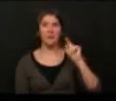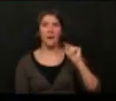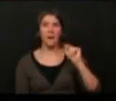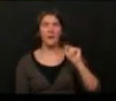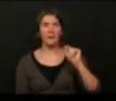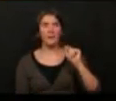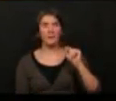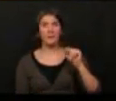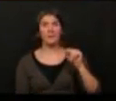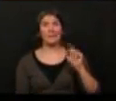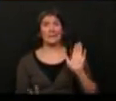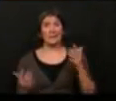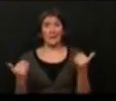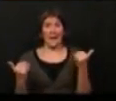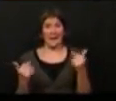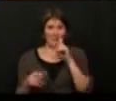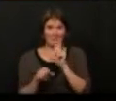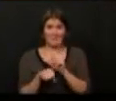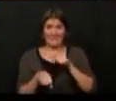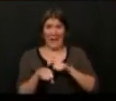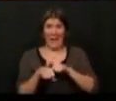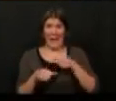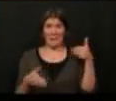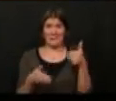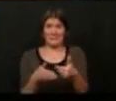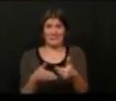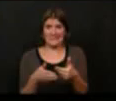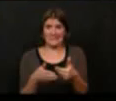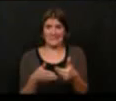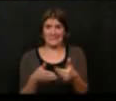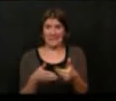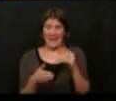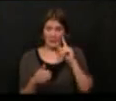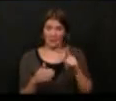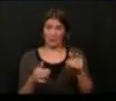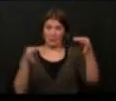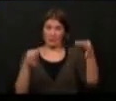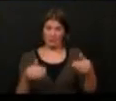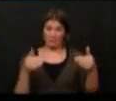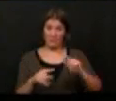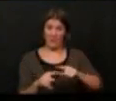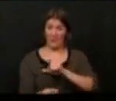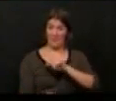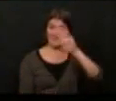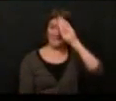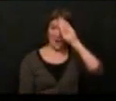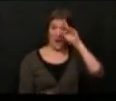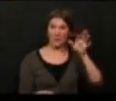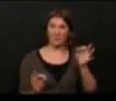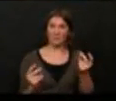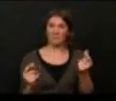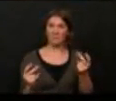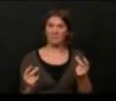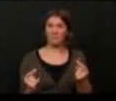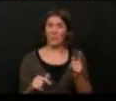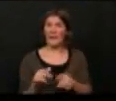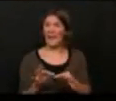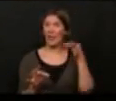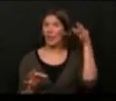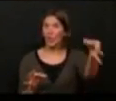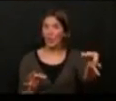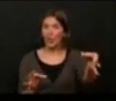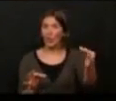you know, we have a short window of time to figure out police fire if we're going to figure it out. And I don't know if that's